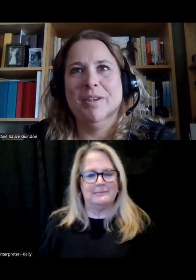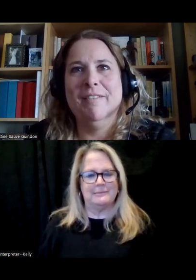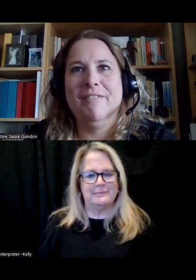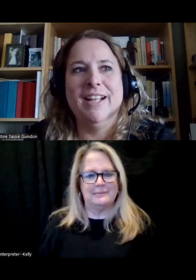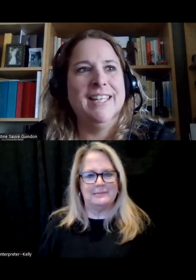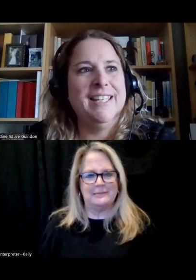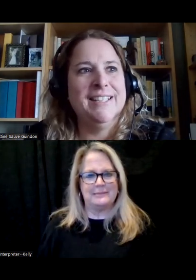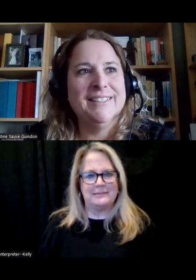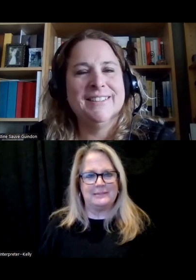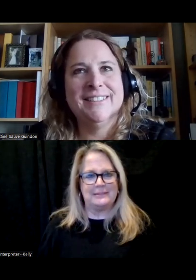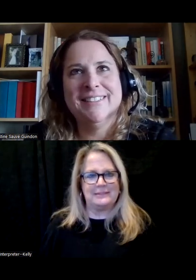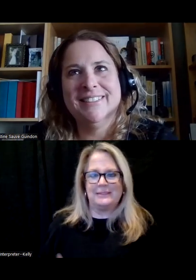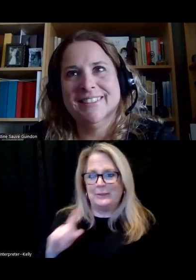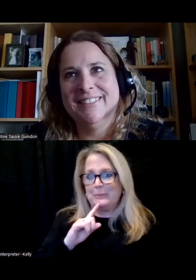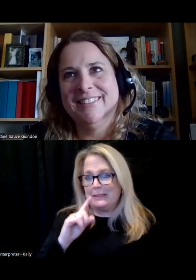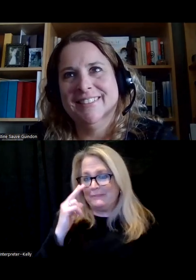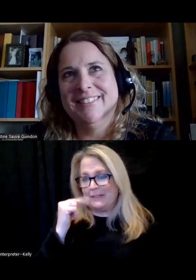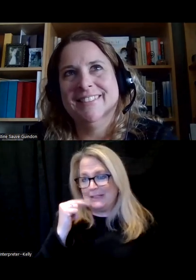You're being funny.